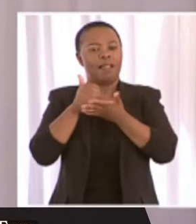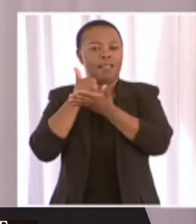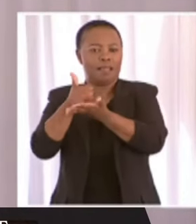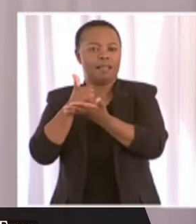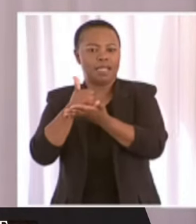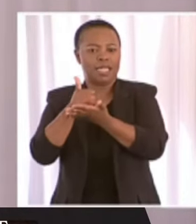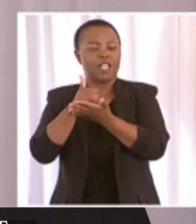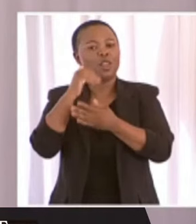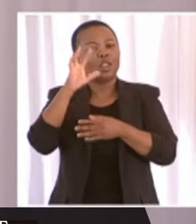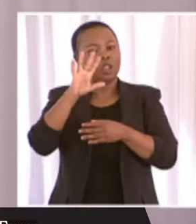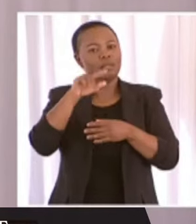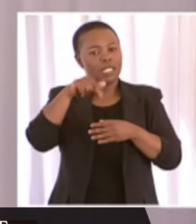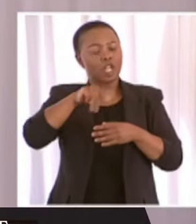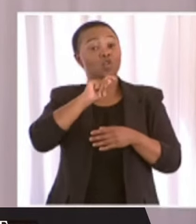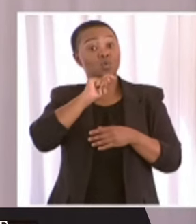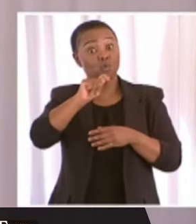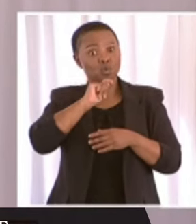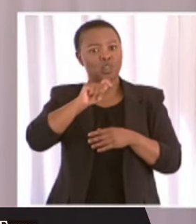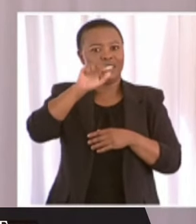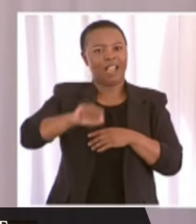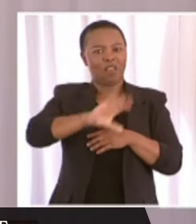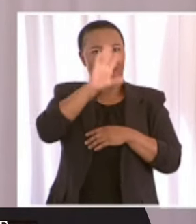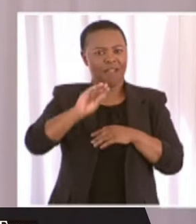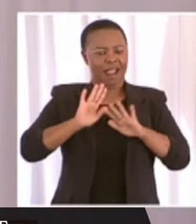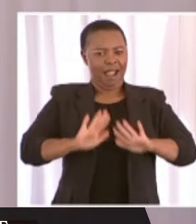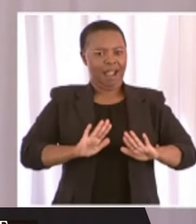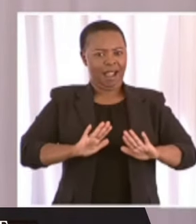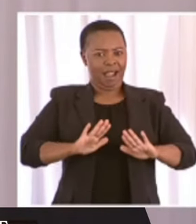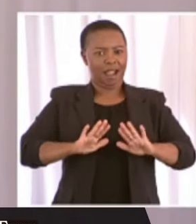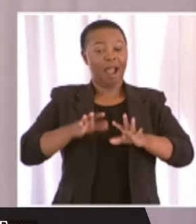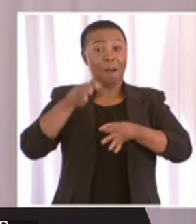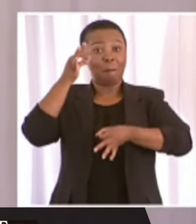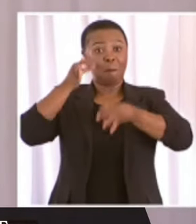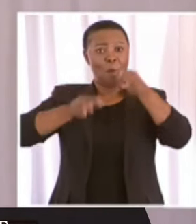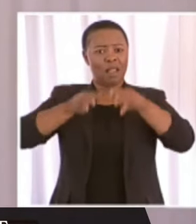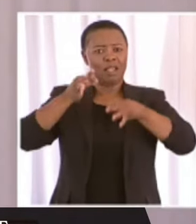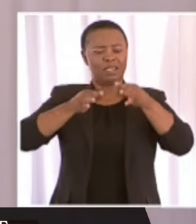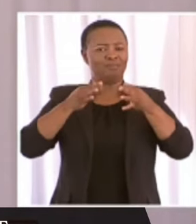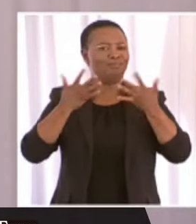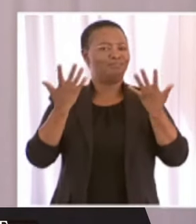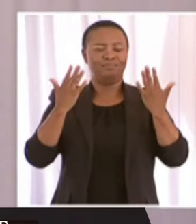of the soil. His grasp of politics was unparalleled.